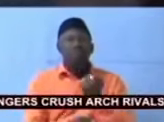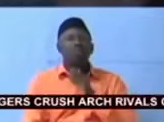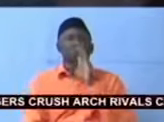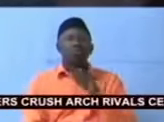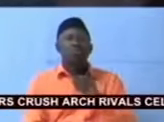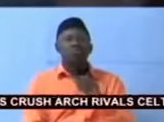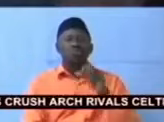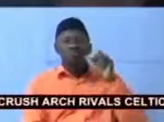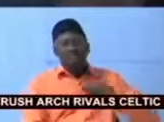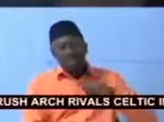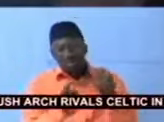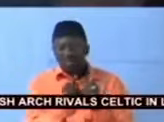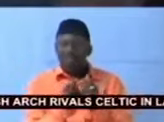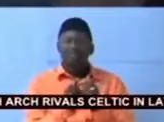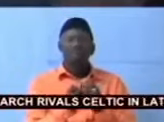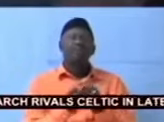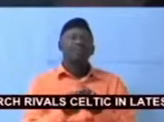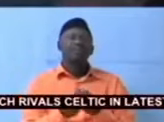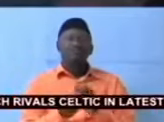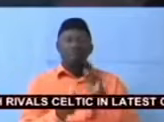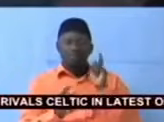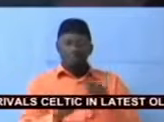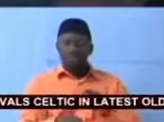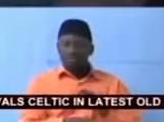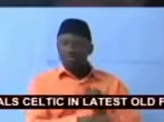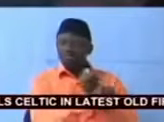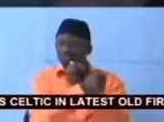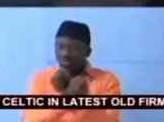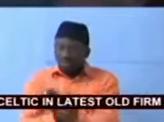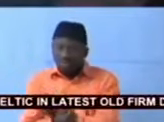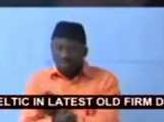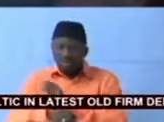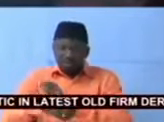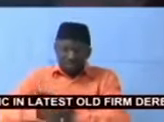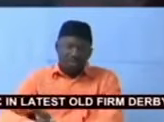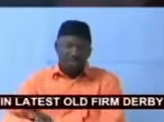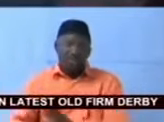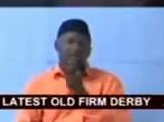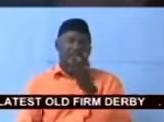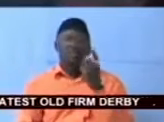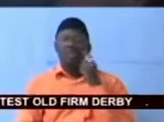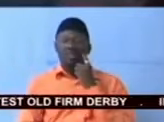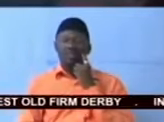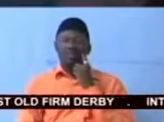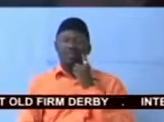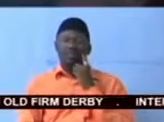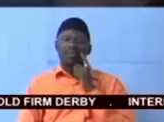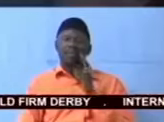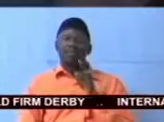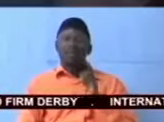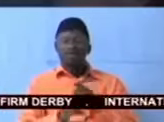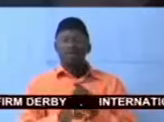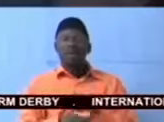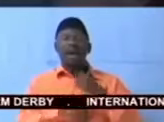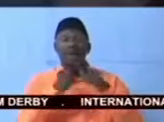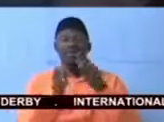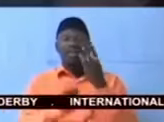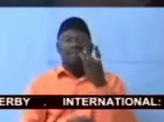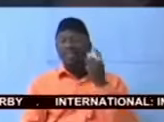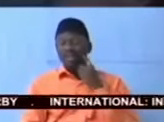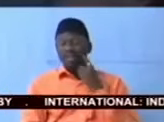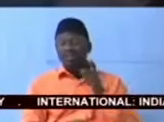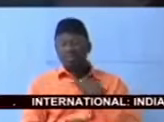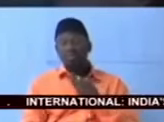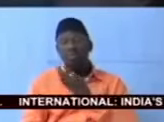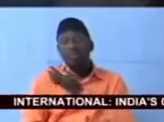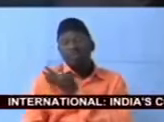ñi nga xamni ñoom lañ jottu ñi ngeen tégué benn place ci tefar bi nga xamni mom lañ leen tuumal. That they should either be released conditionally or unconditionally. Fokk ci